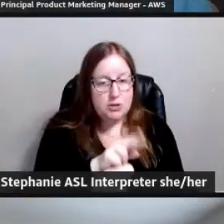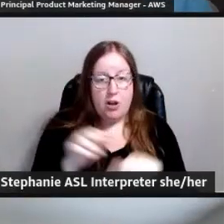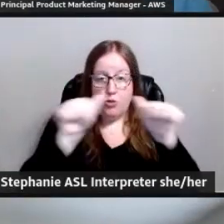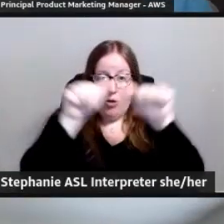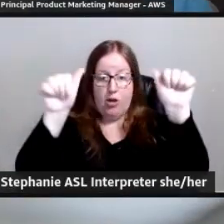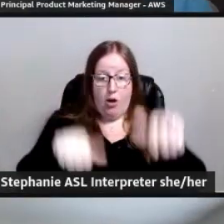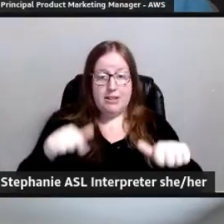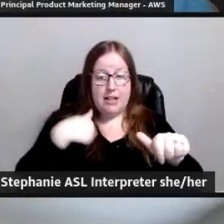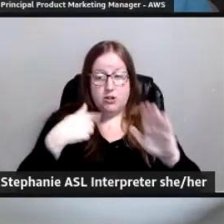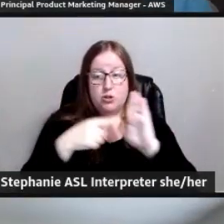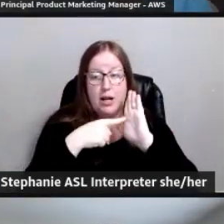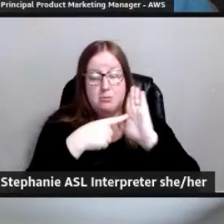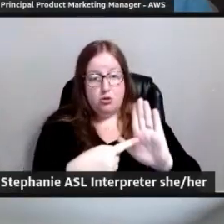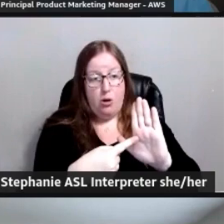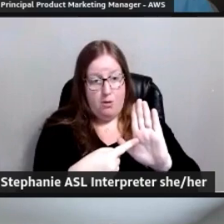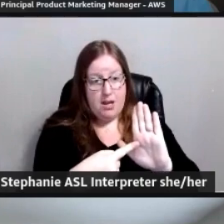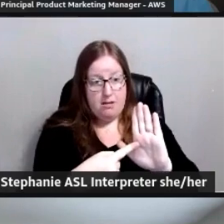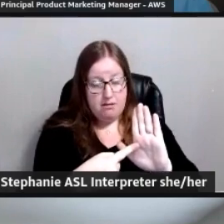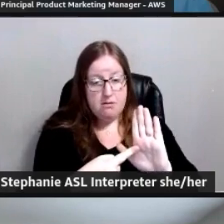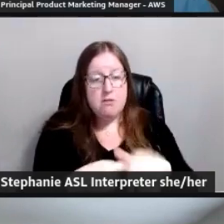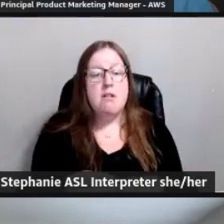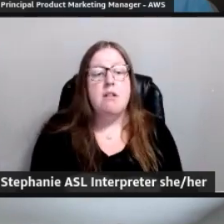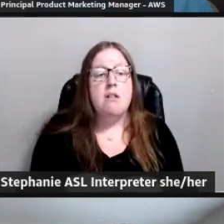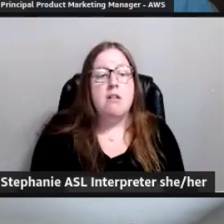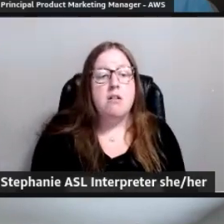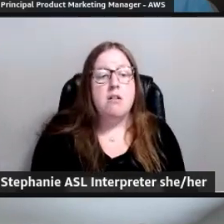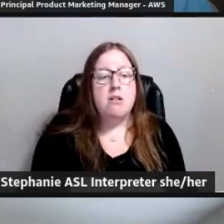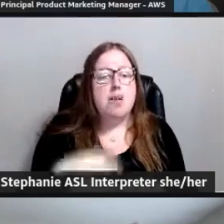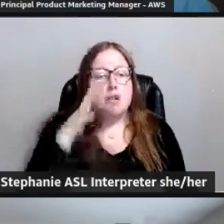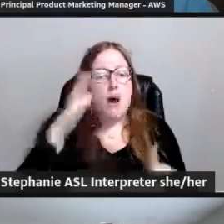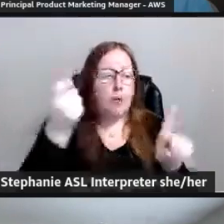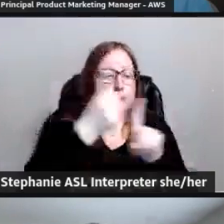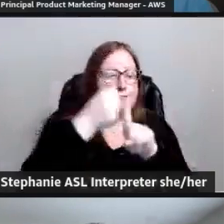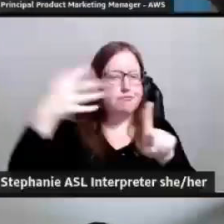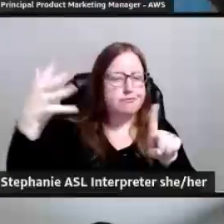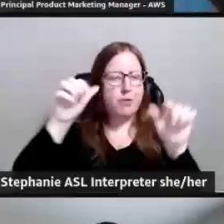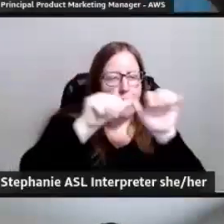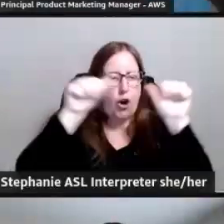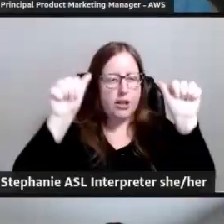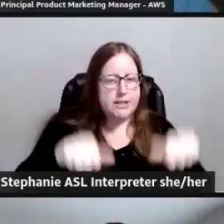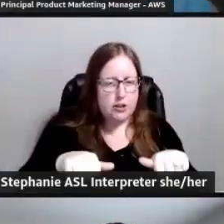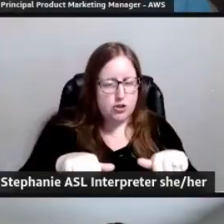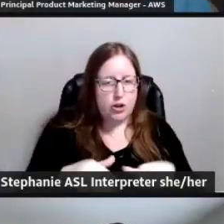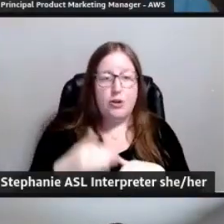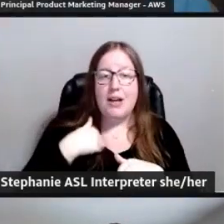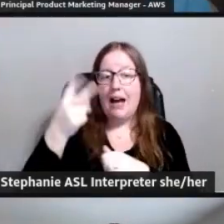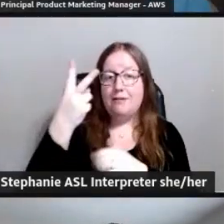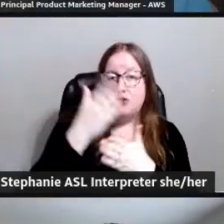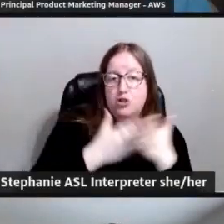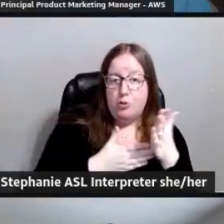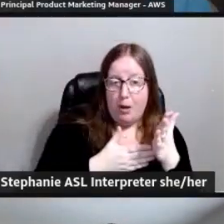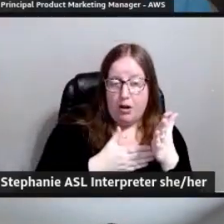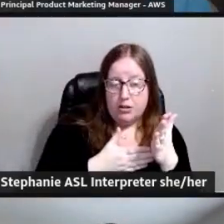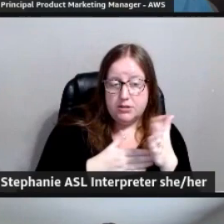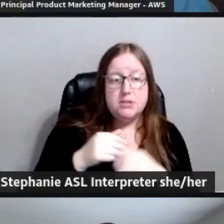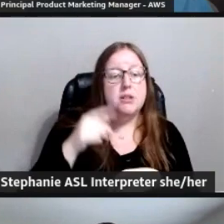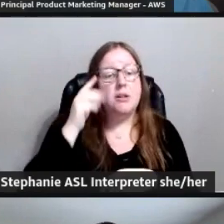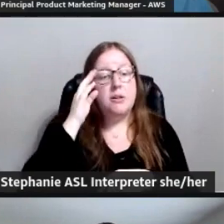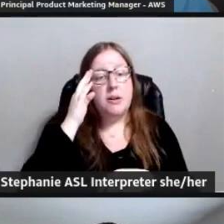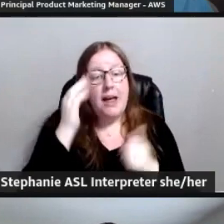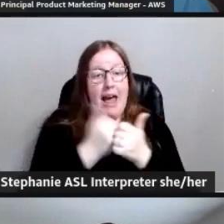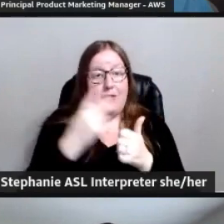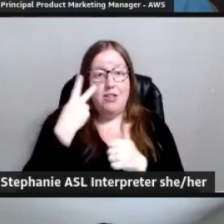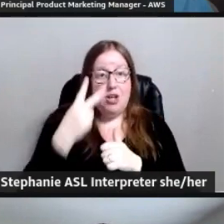I'm showing here, so let me break down this architecture here. So there's 2 parts to it. One is on everything you see on